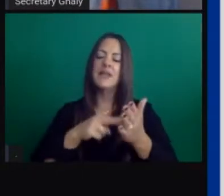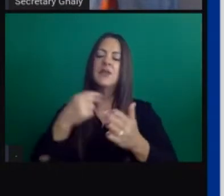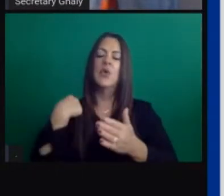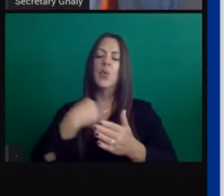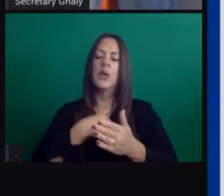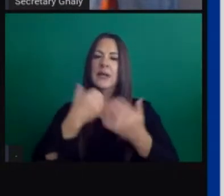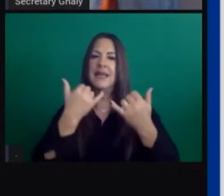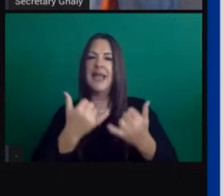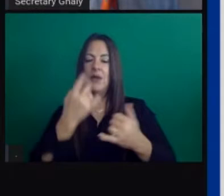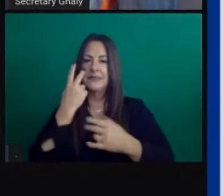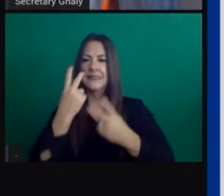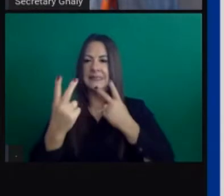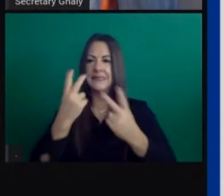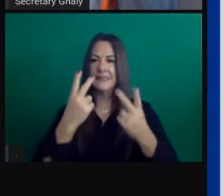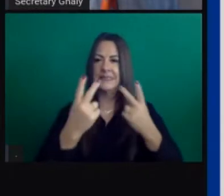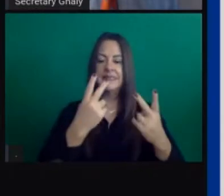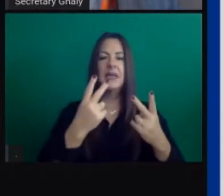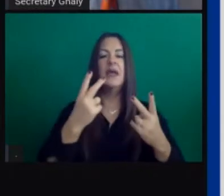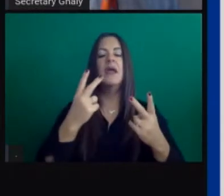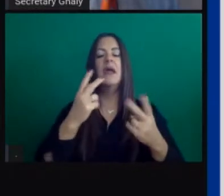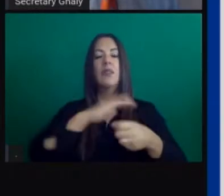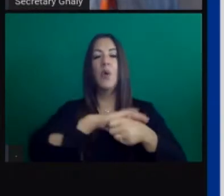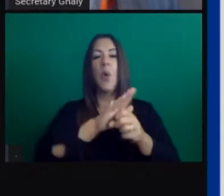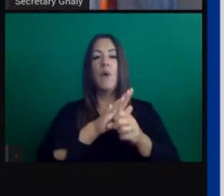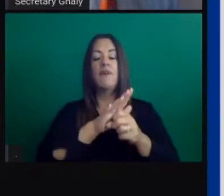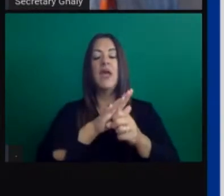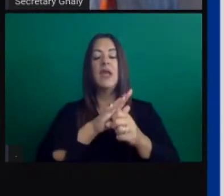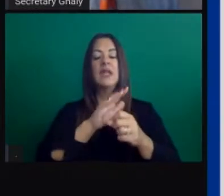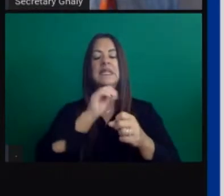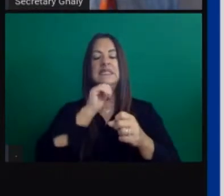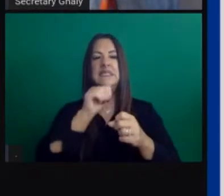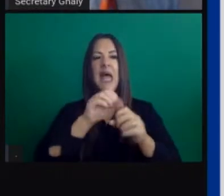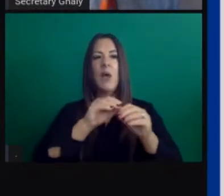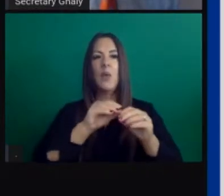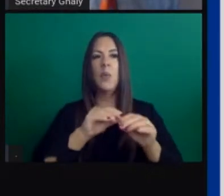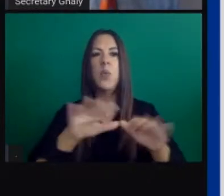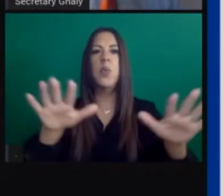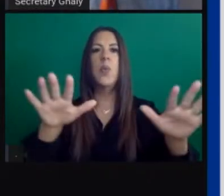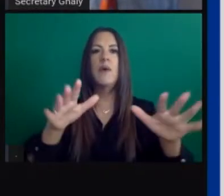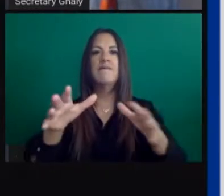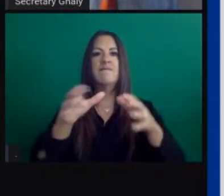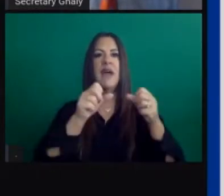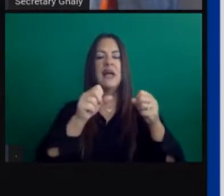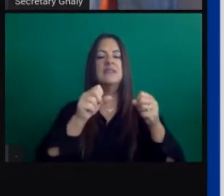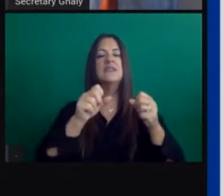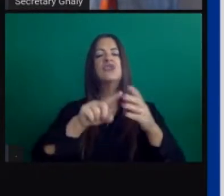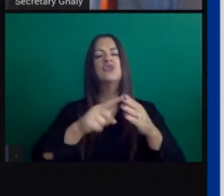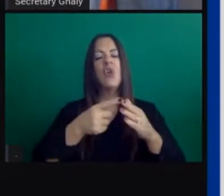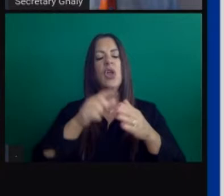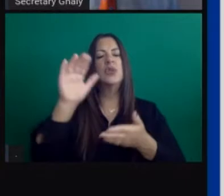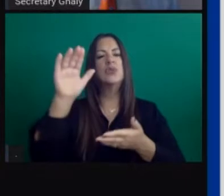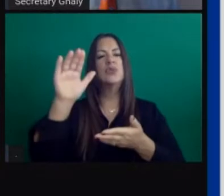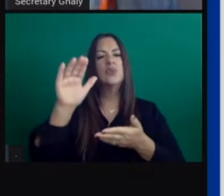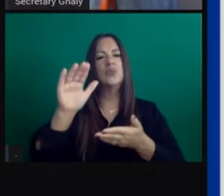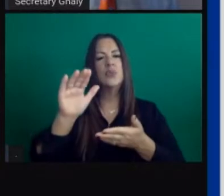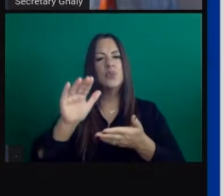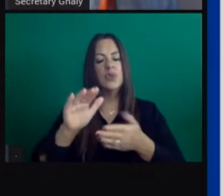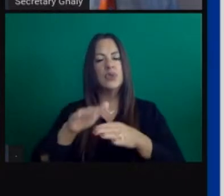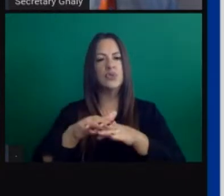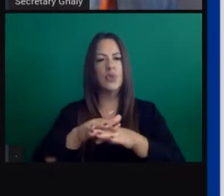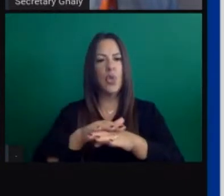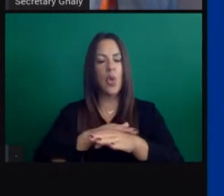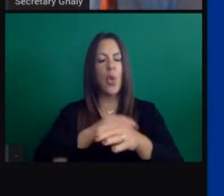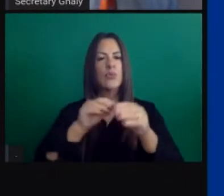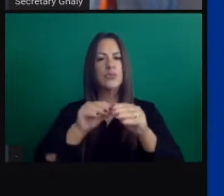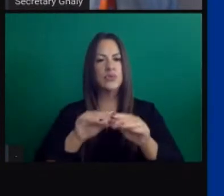spread of COVID is not growing in the state, but decreasing just a little more slowly than we would like. Next slide,